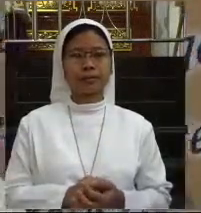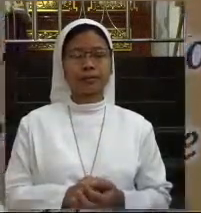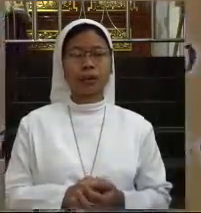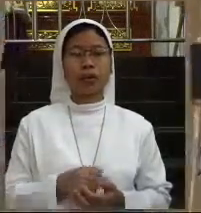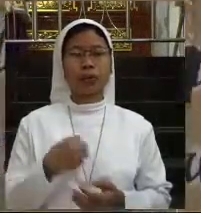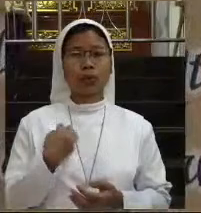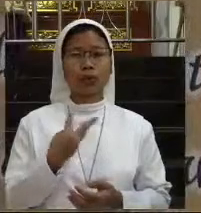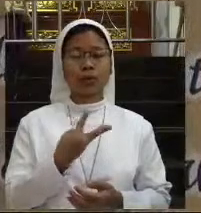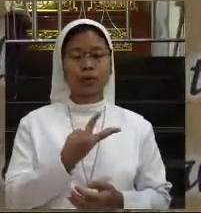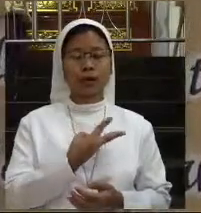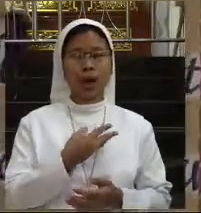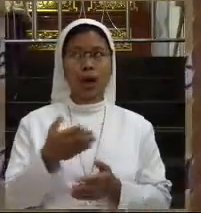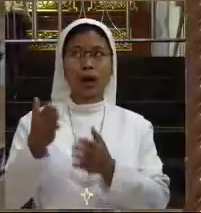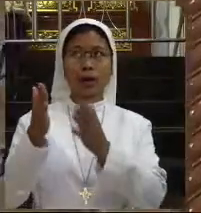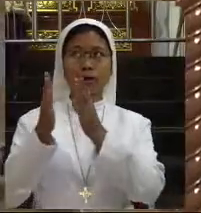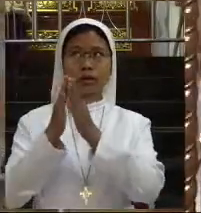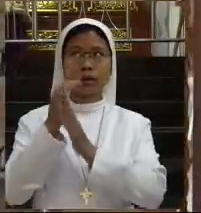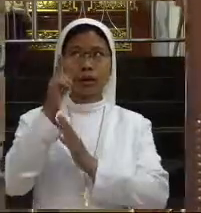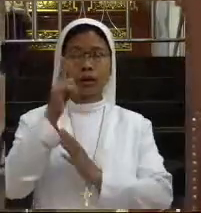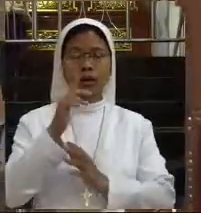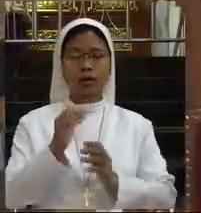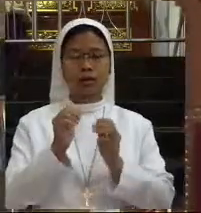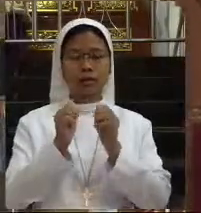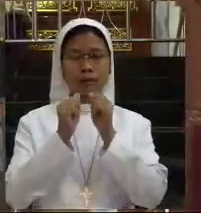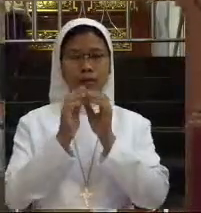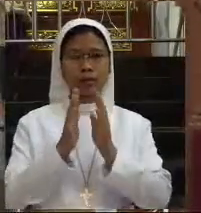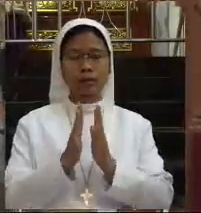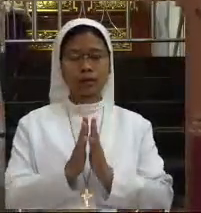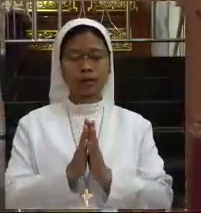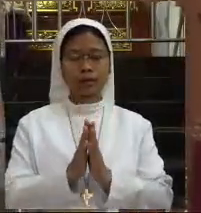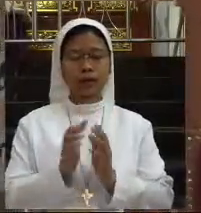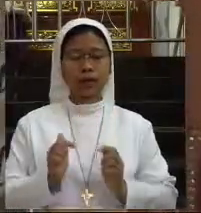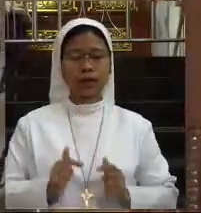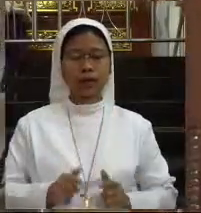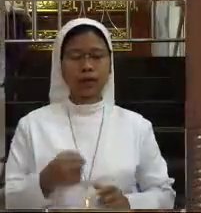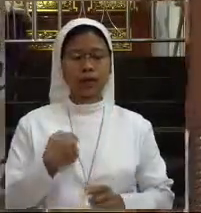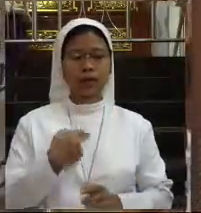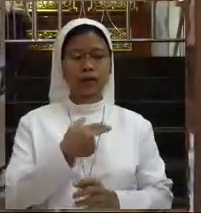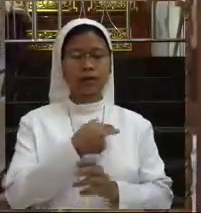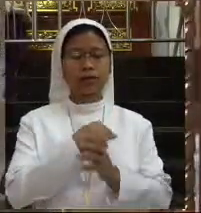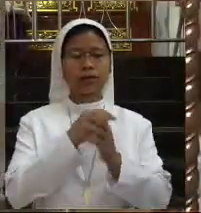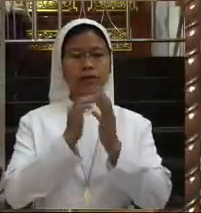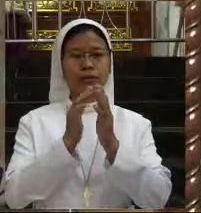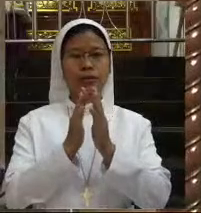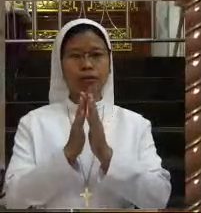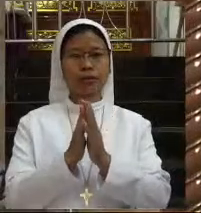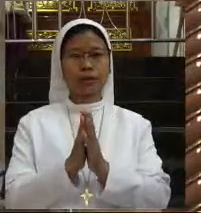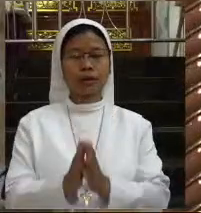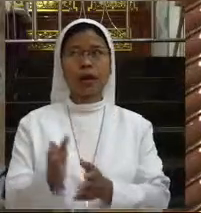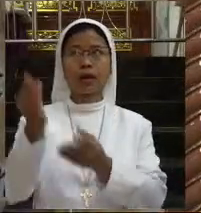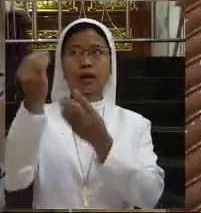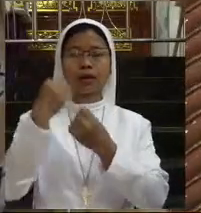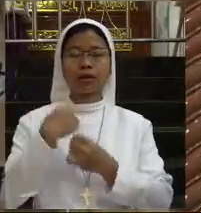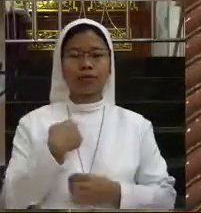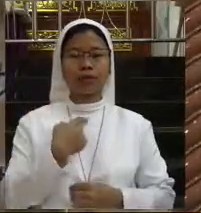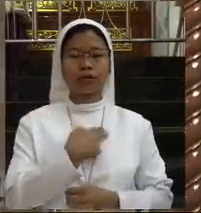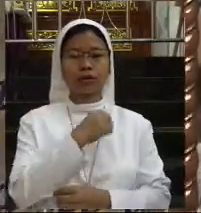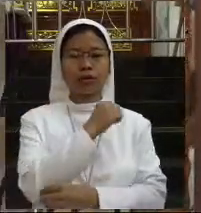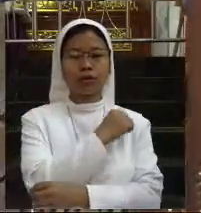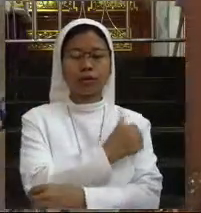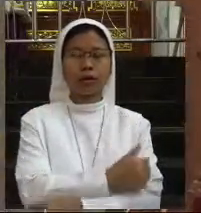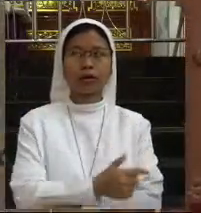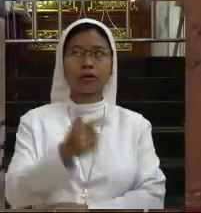We bow our heads. Let us pray. Grant, we pray, Almighty